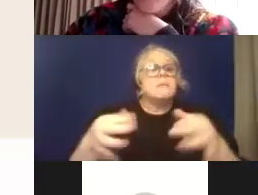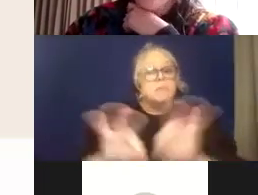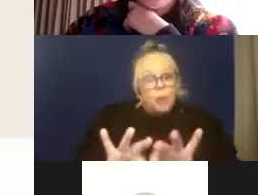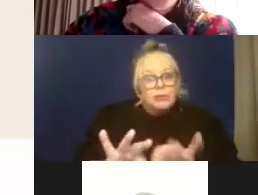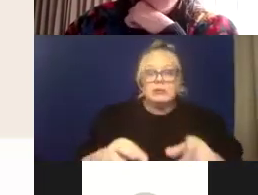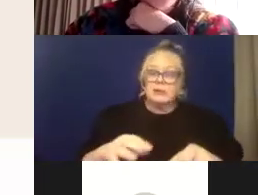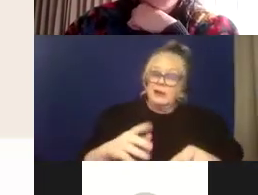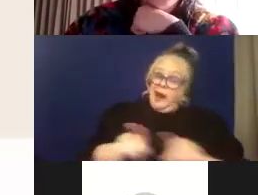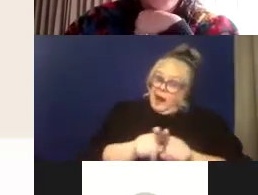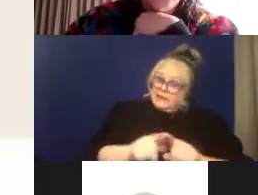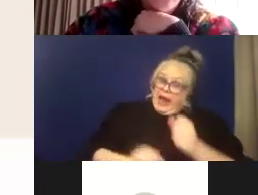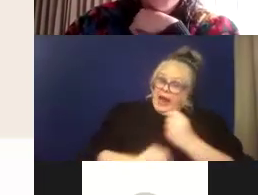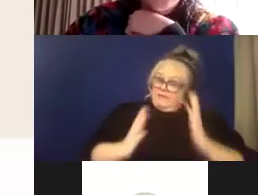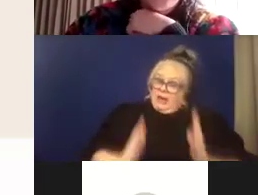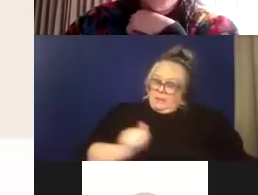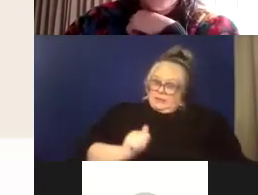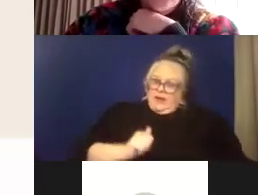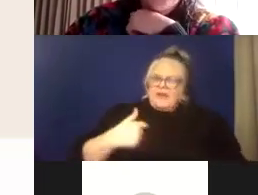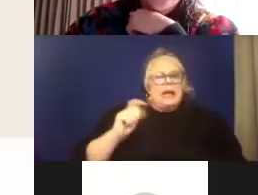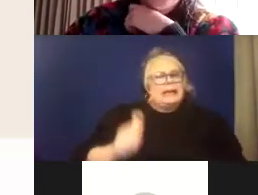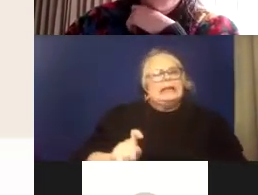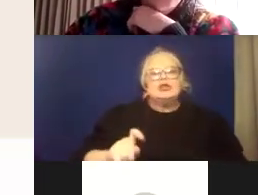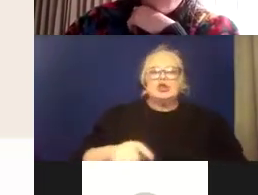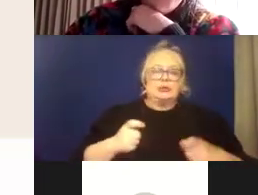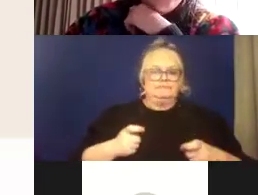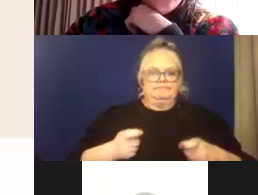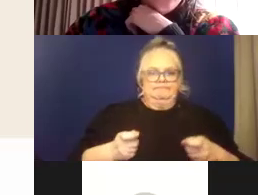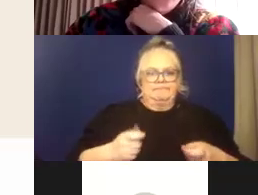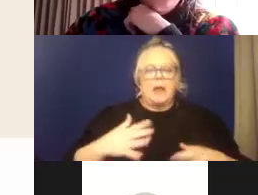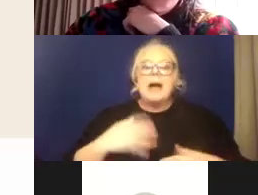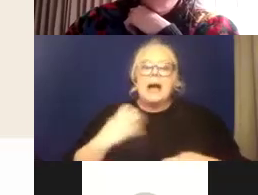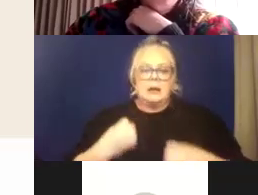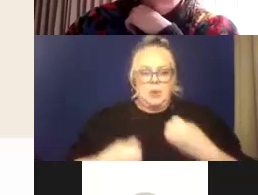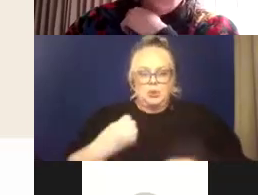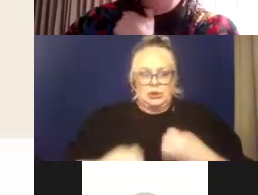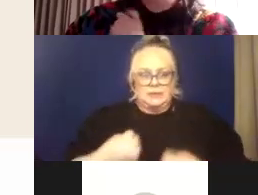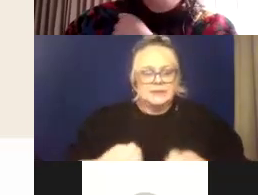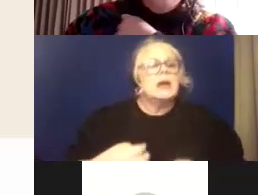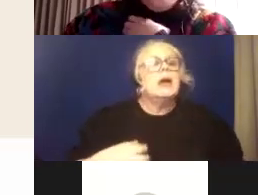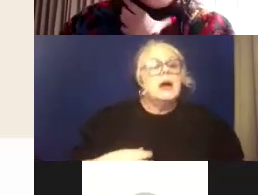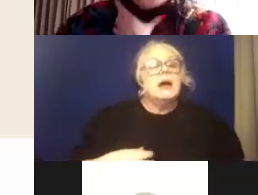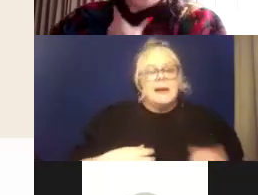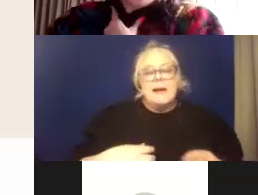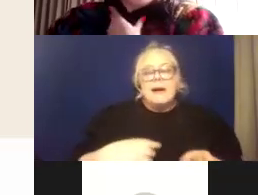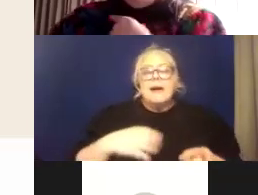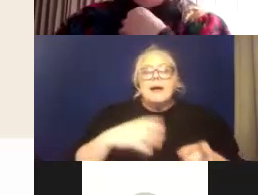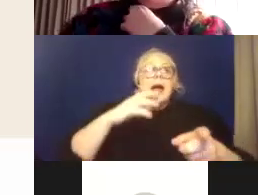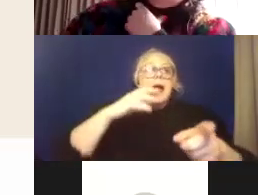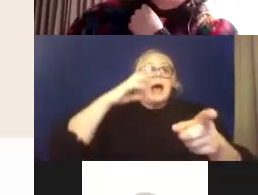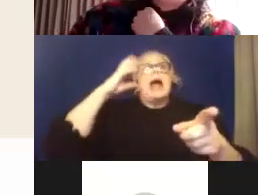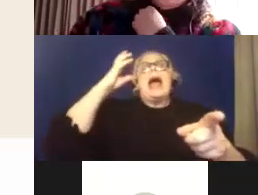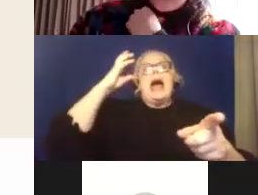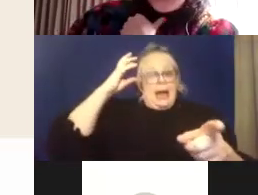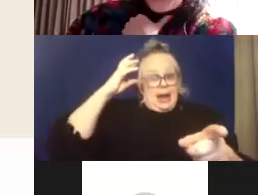this, but also probably recognize that it can be more difficult in some cases than others. Technology-facilitated abuse, and in